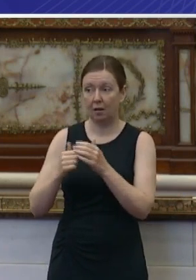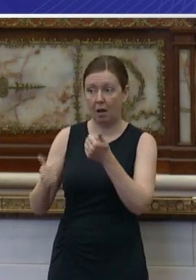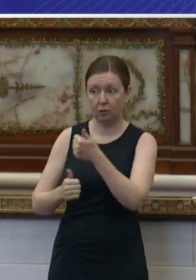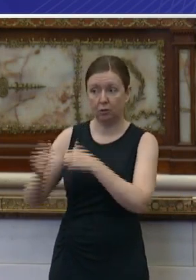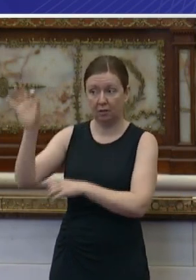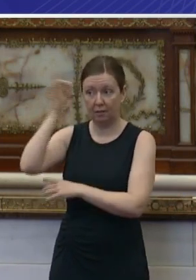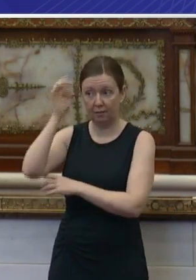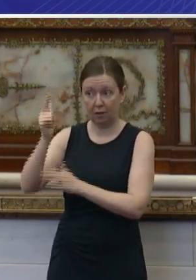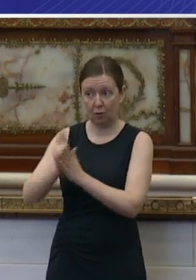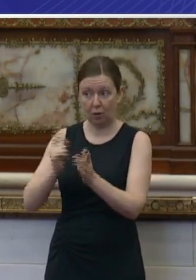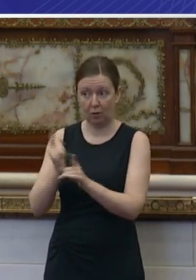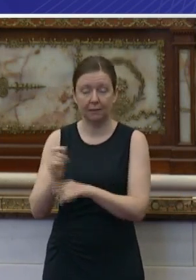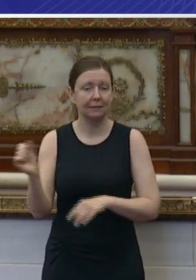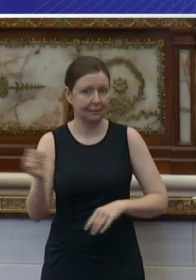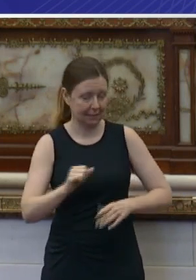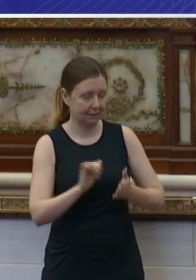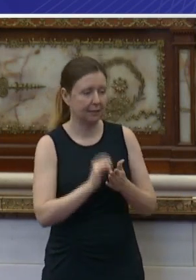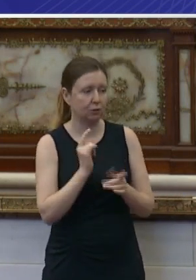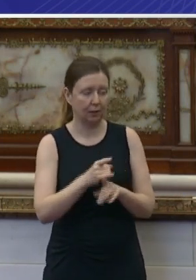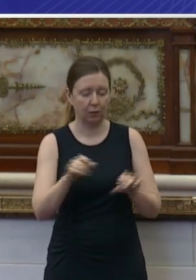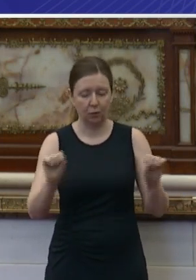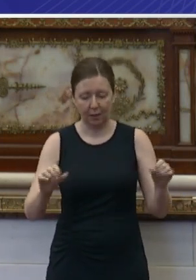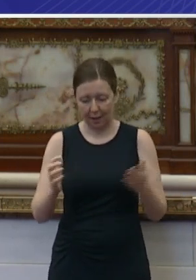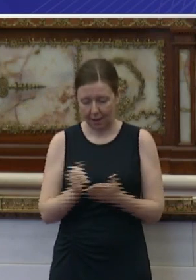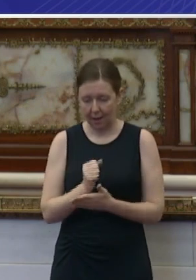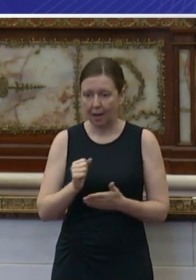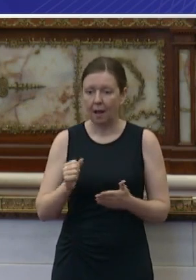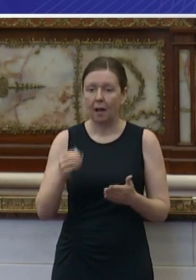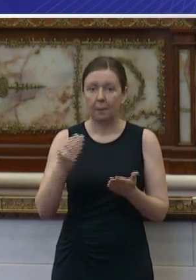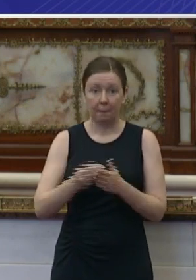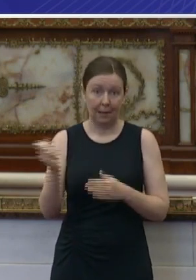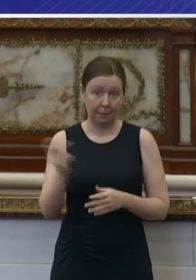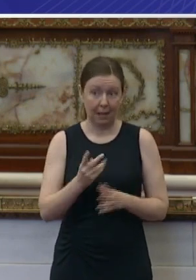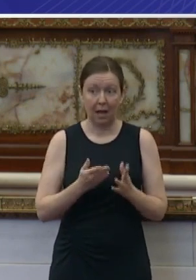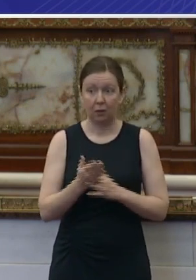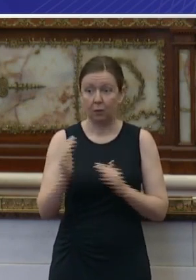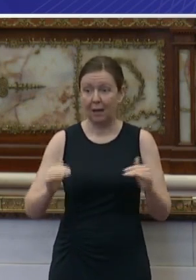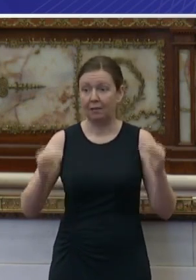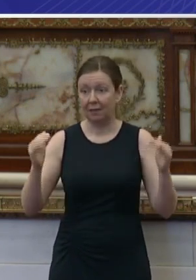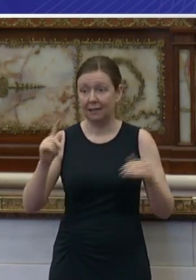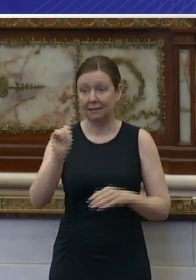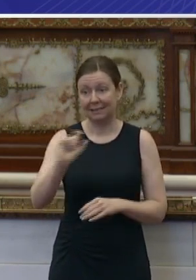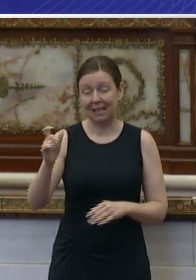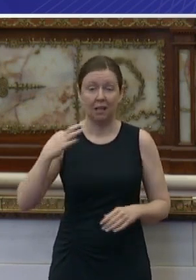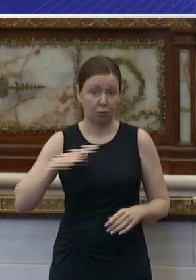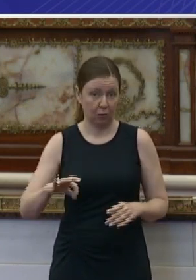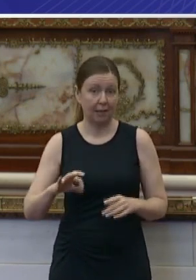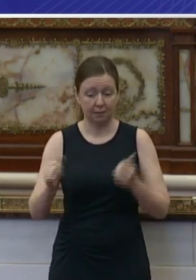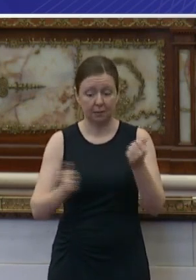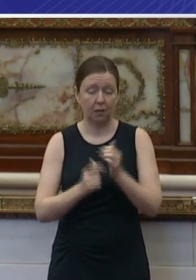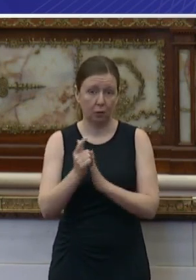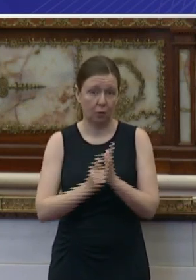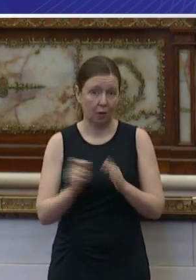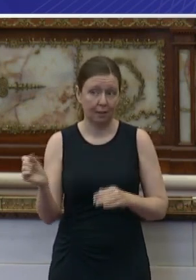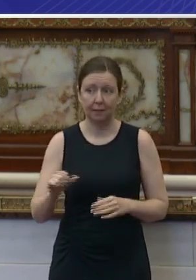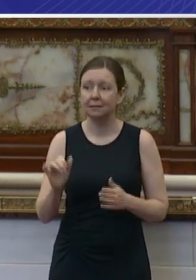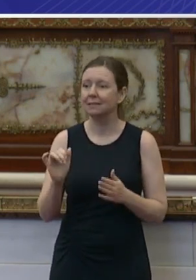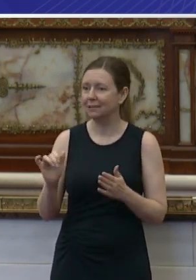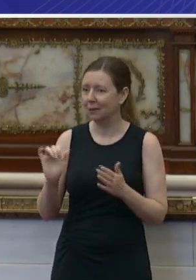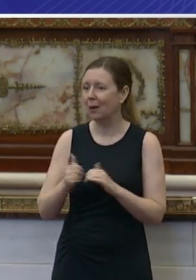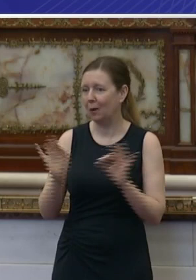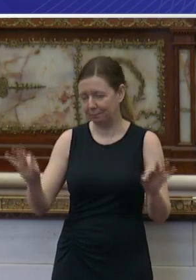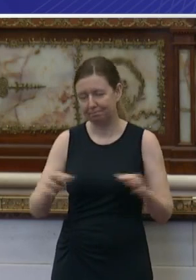correct? That's right. Yeah, you're able to get reimbursed through advanced tax credits under the federal law. Yeah, that was my name. How does